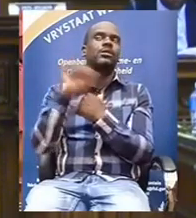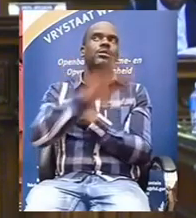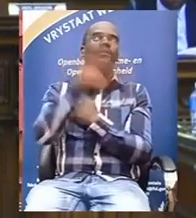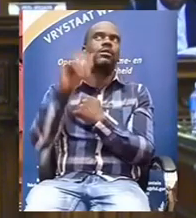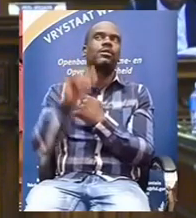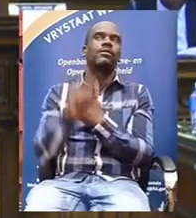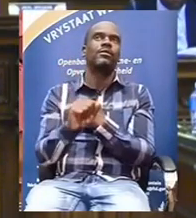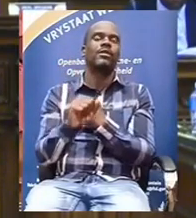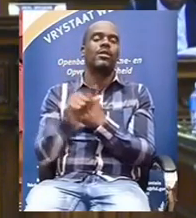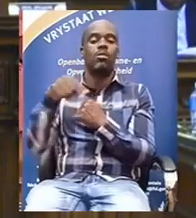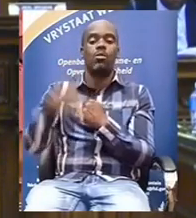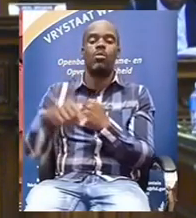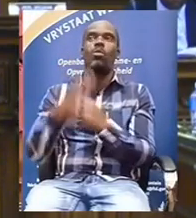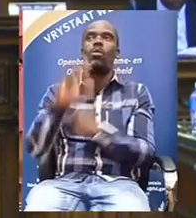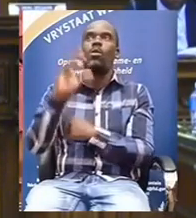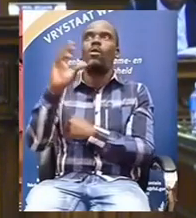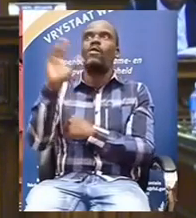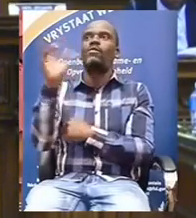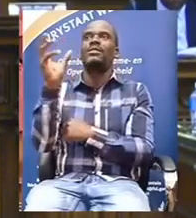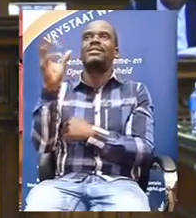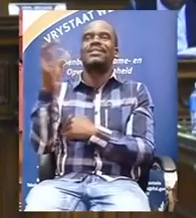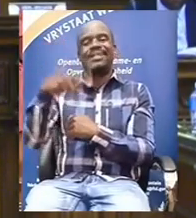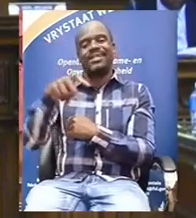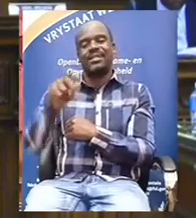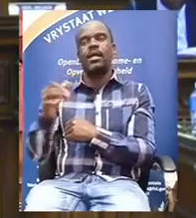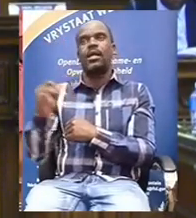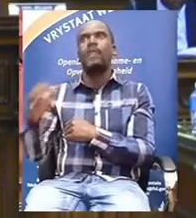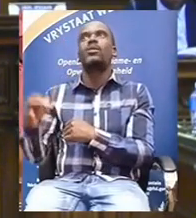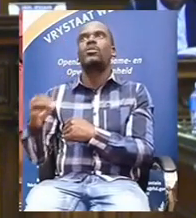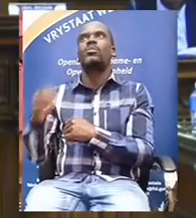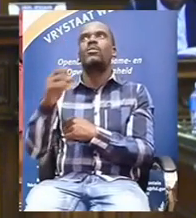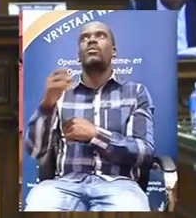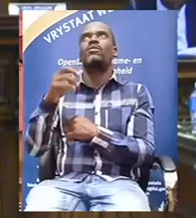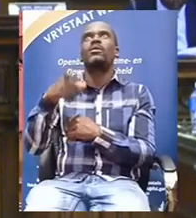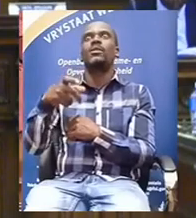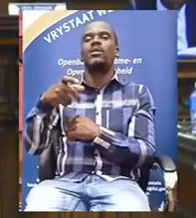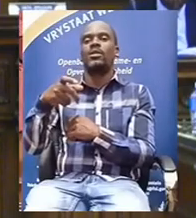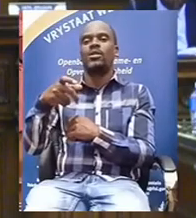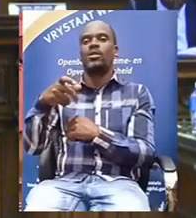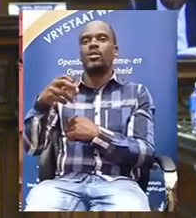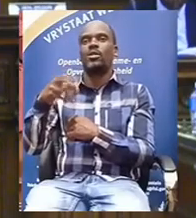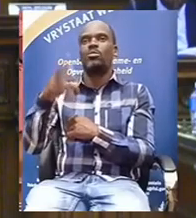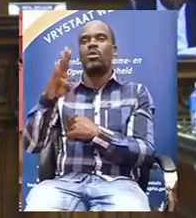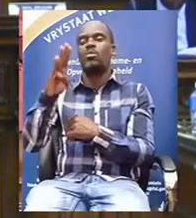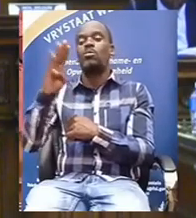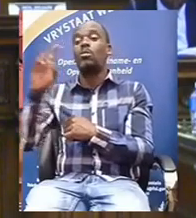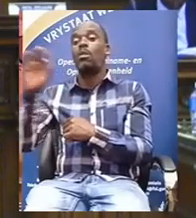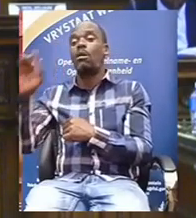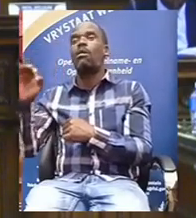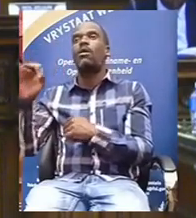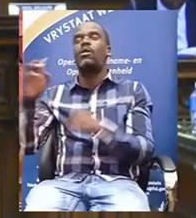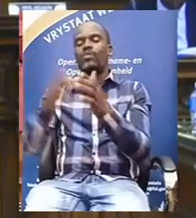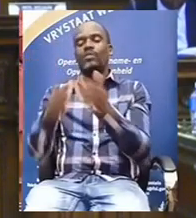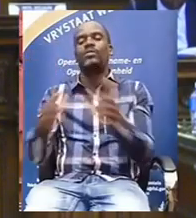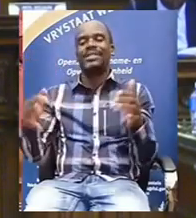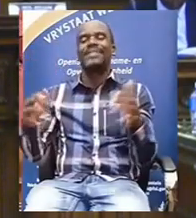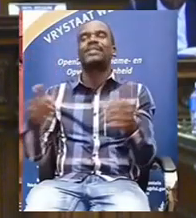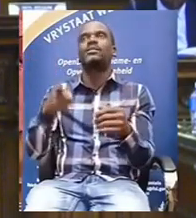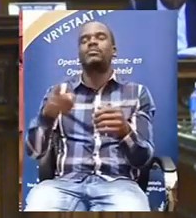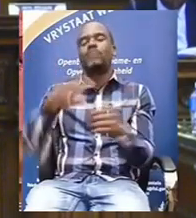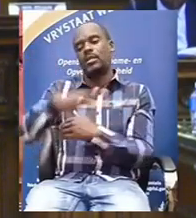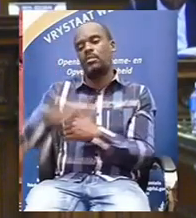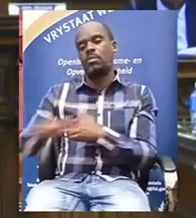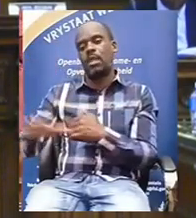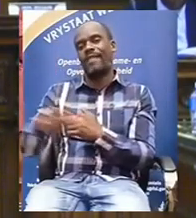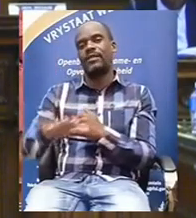the Free State. The Gariep, Van der Kloof, Sterkfontein, Vaal and Bloemhof dams are all situated in this